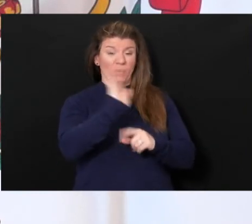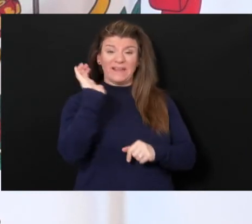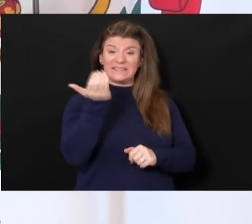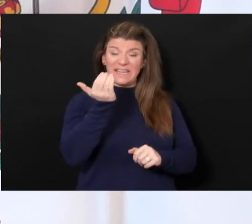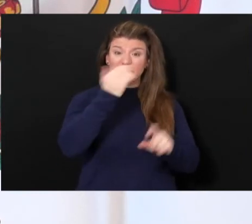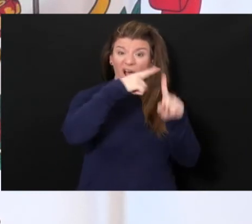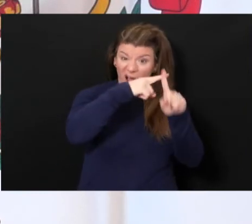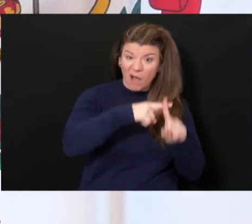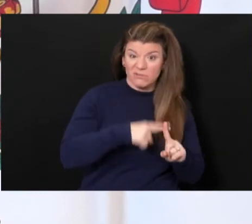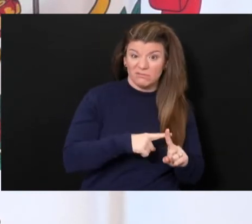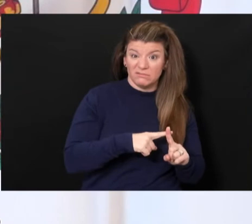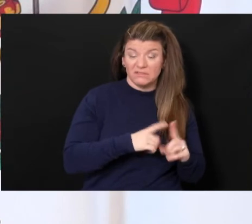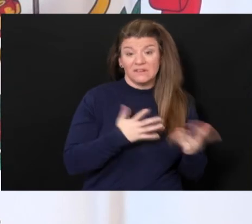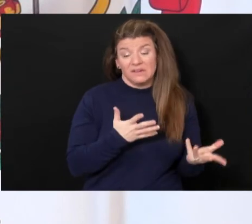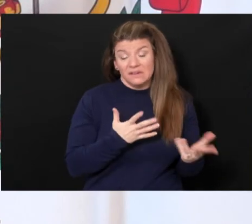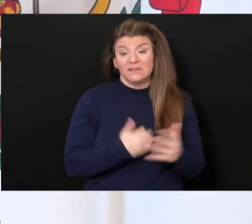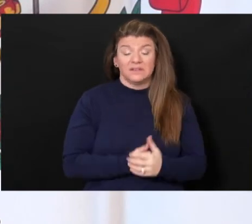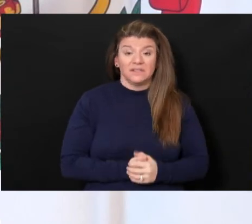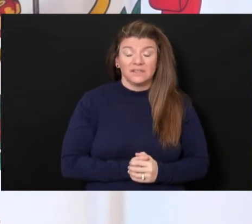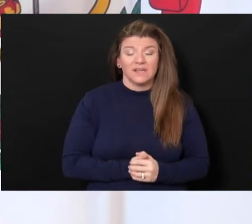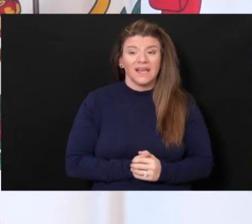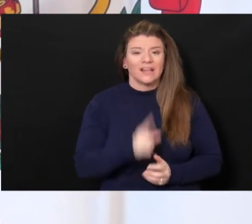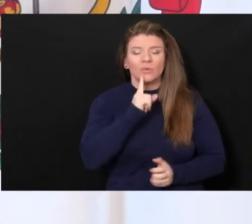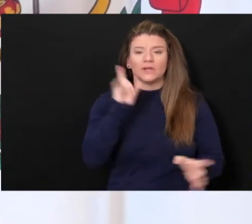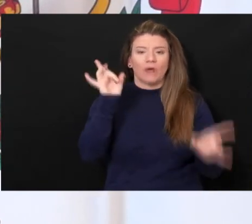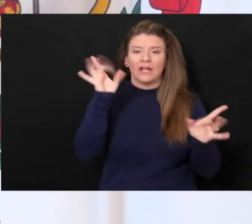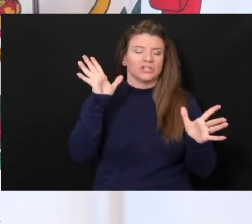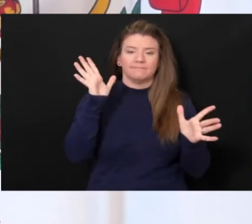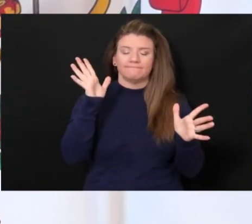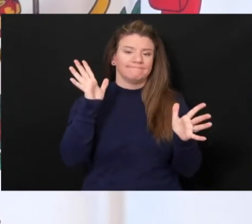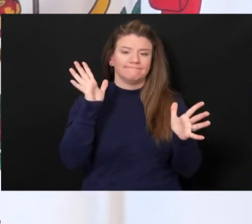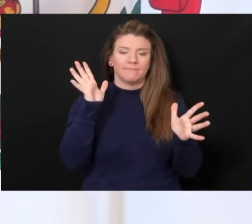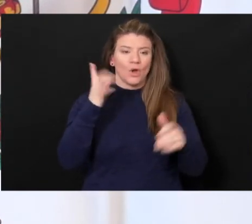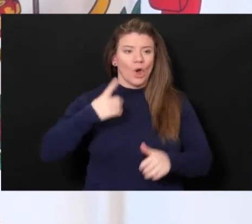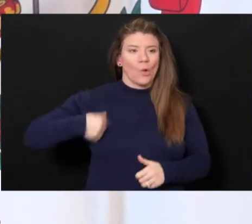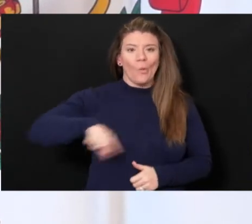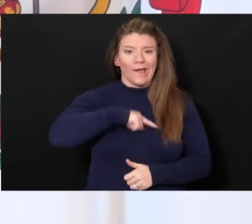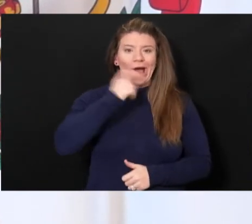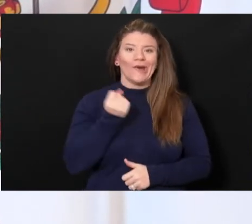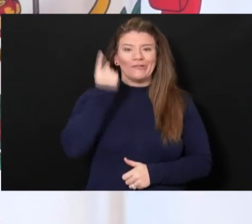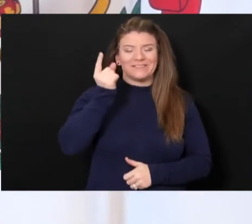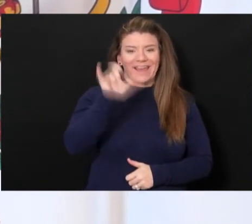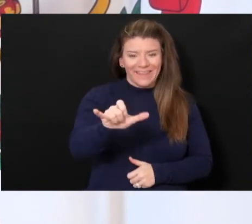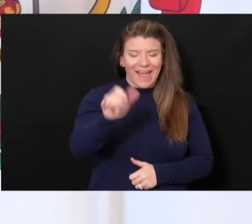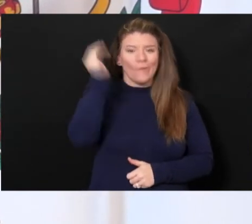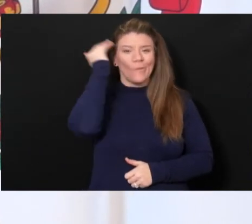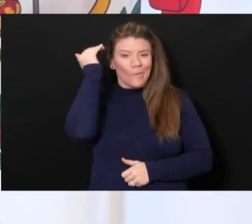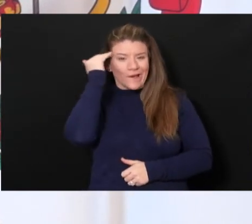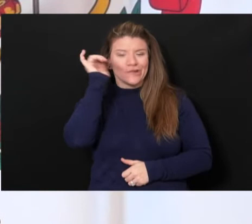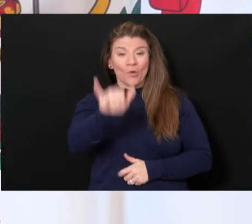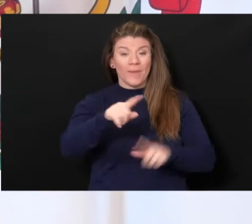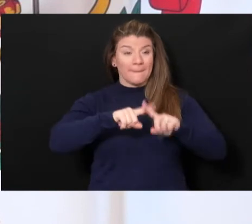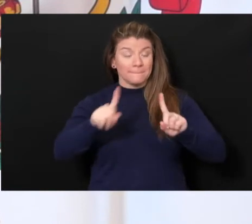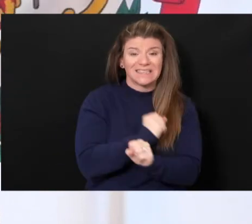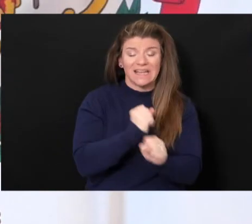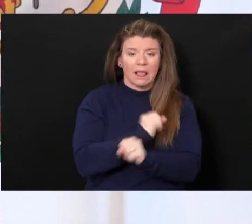You know, it's tragic beyond belief. We all get that. We all know that. But where we've